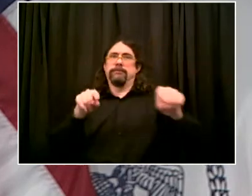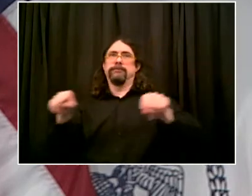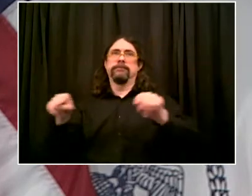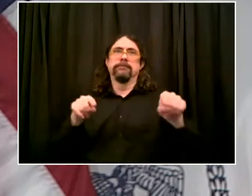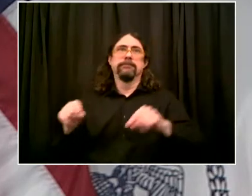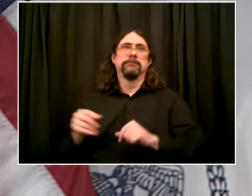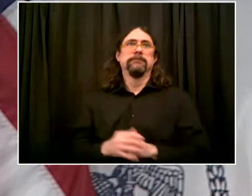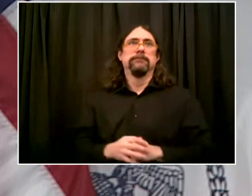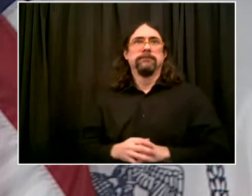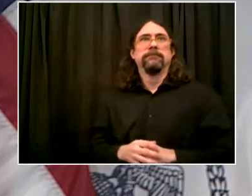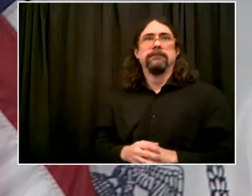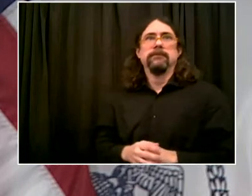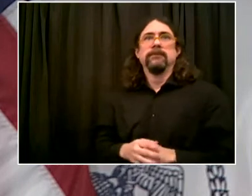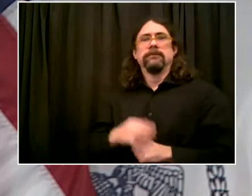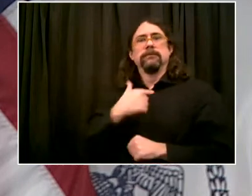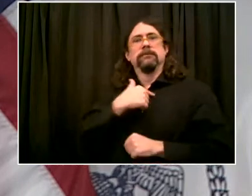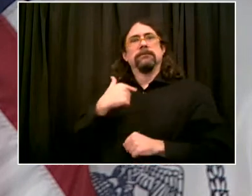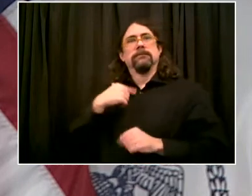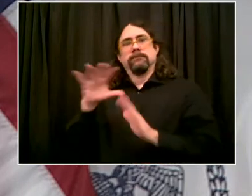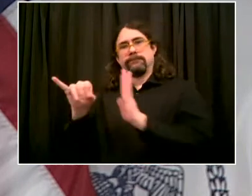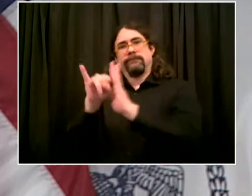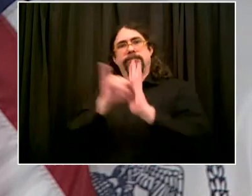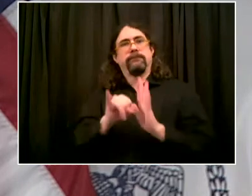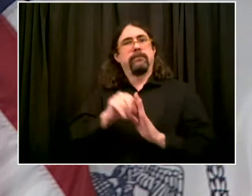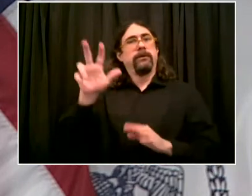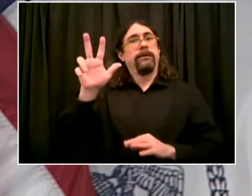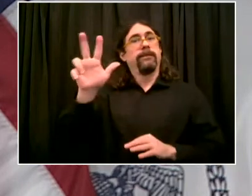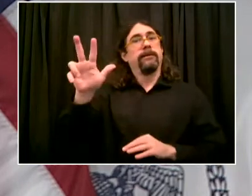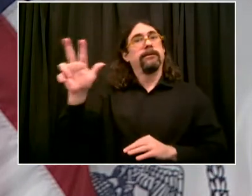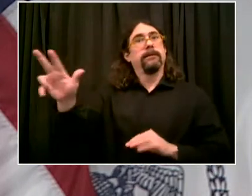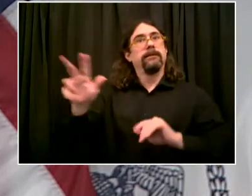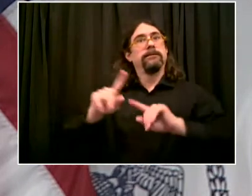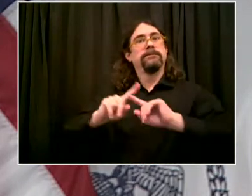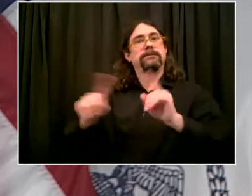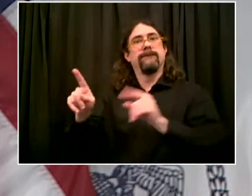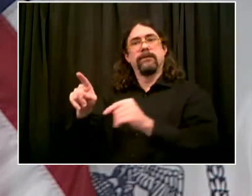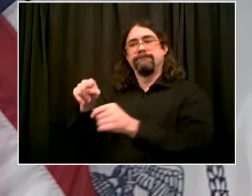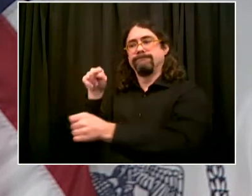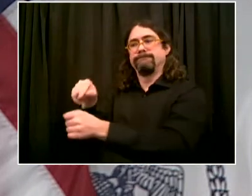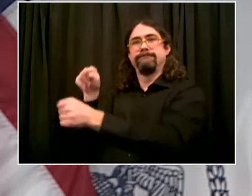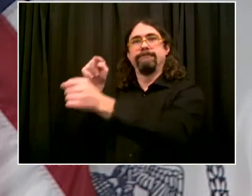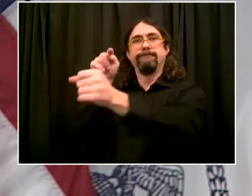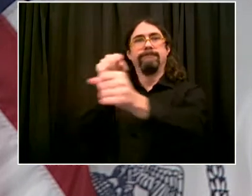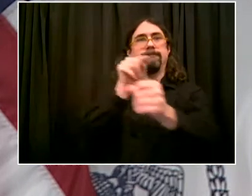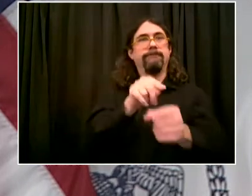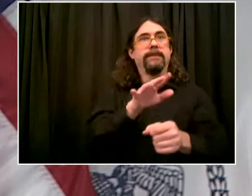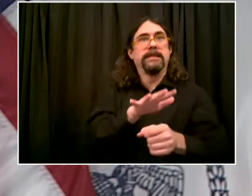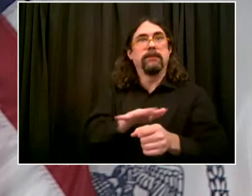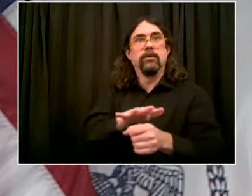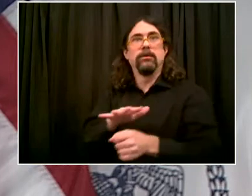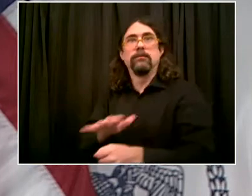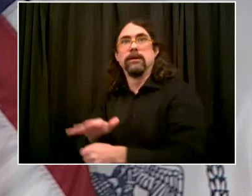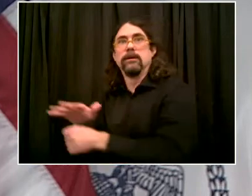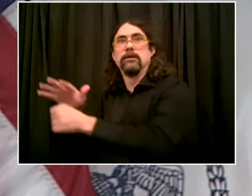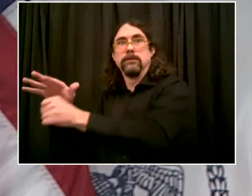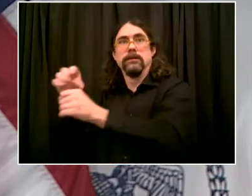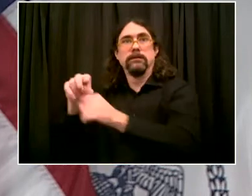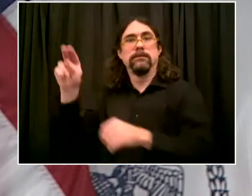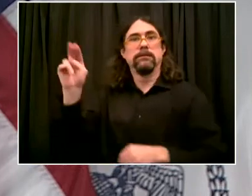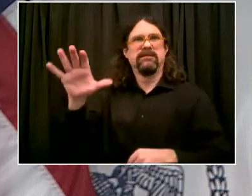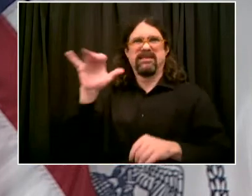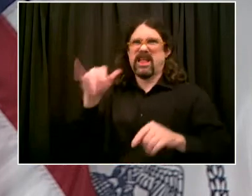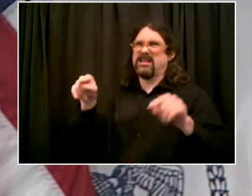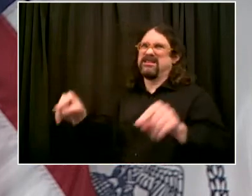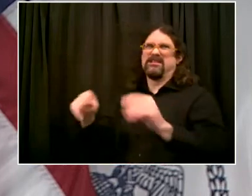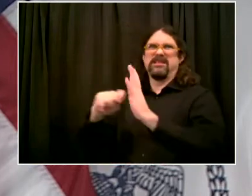overcome. So we're going to continue to build out sites deeper into communities, more and more grassroots sites.